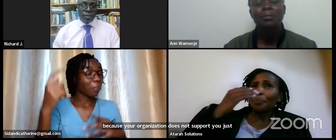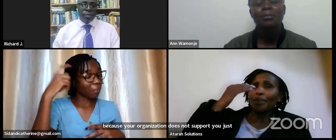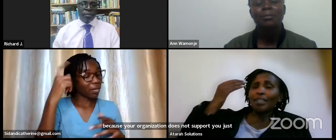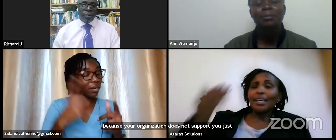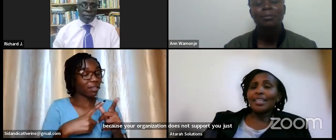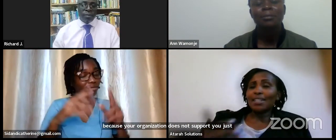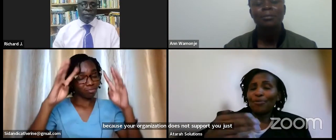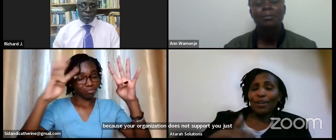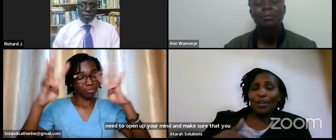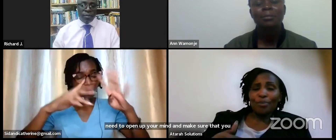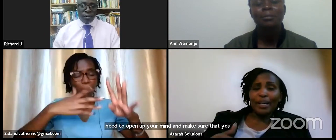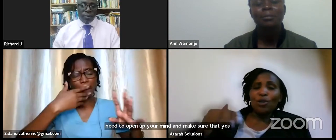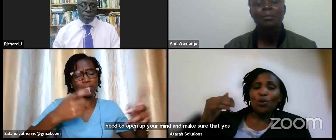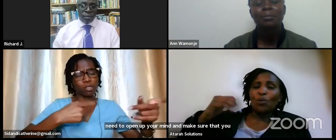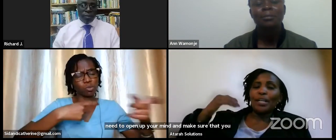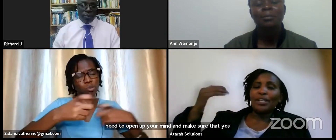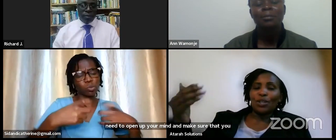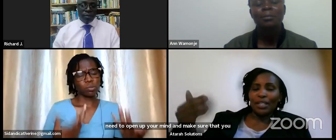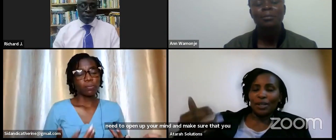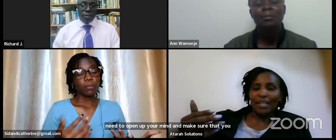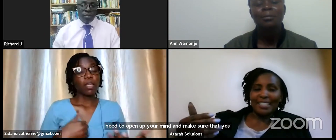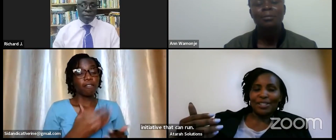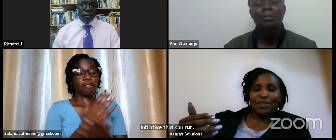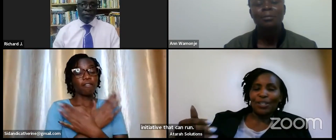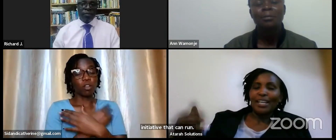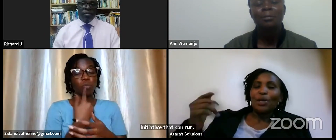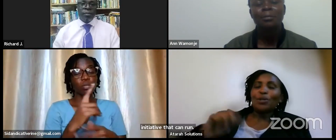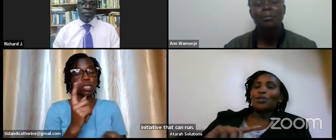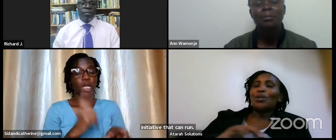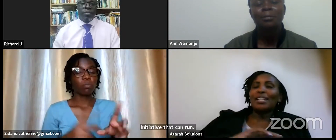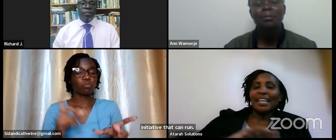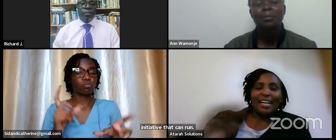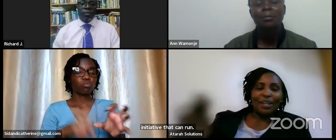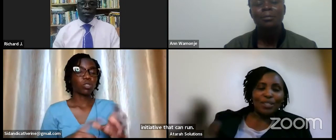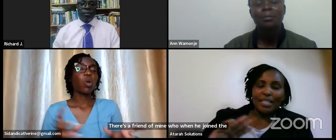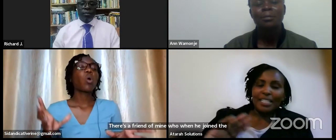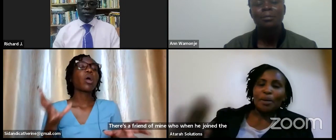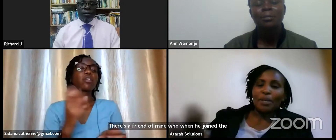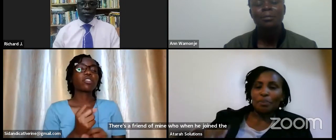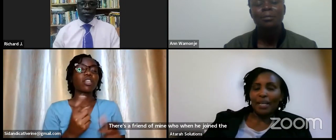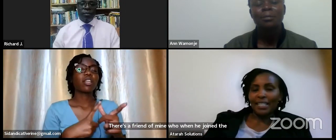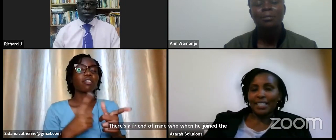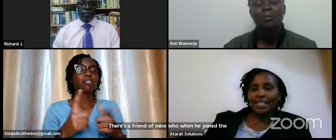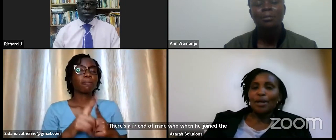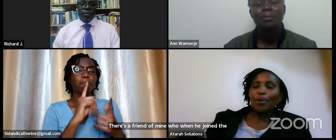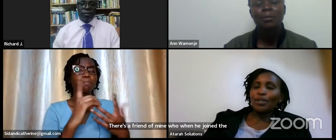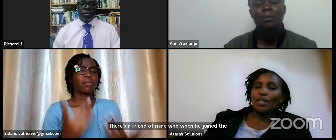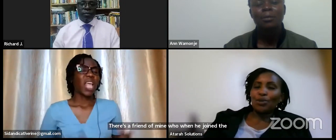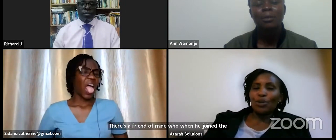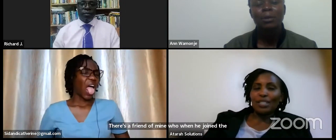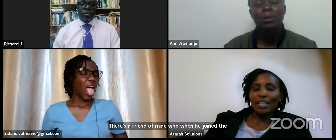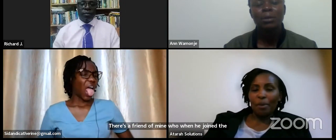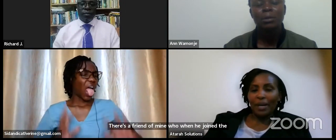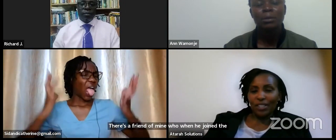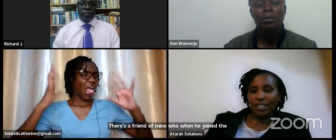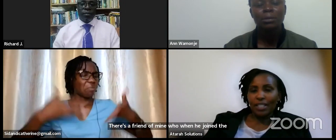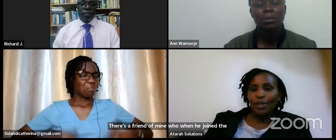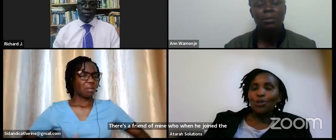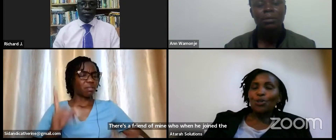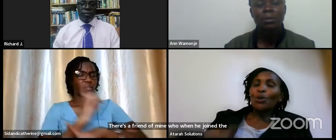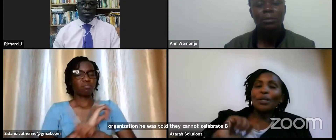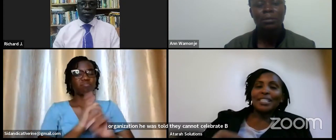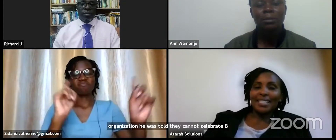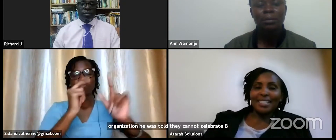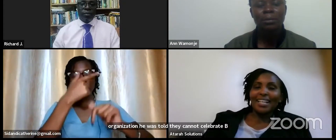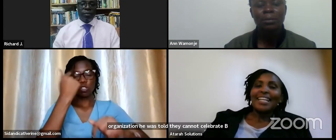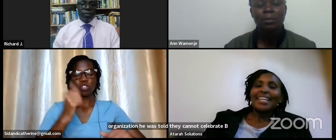run. There's a friend of mine who, when he joined an organization, he was told they cannot celebrate birthdays because they do not have a budget.